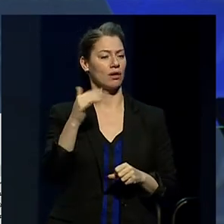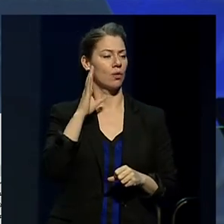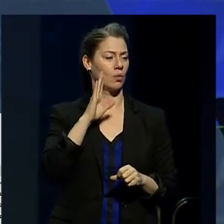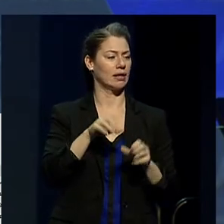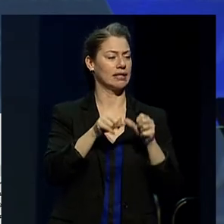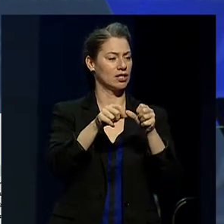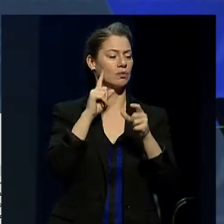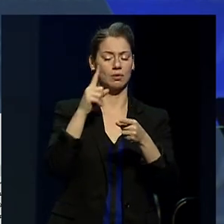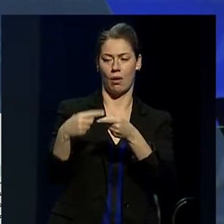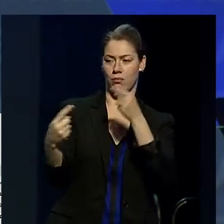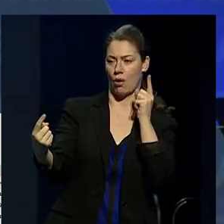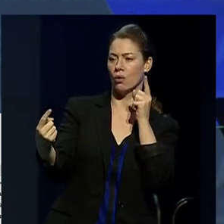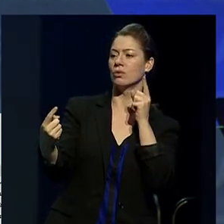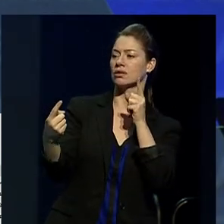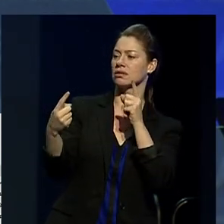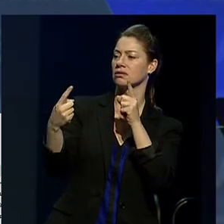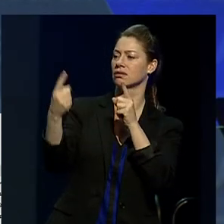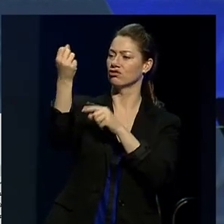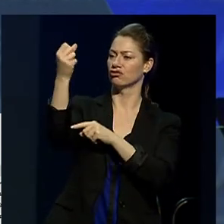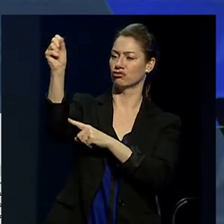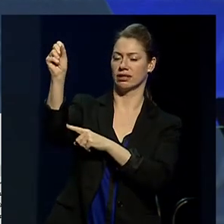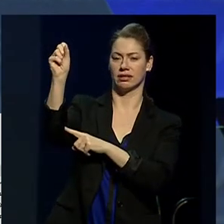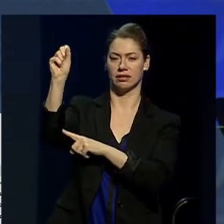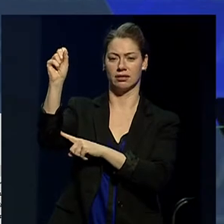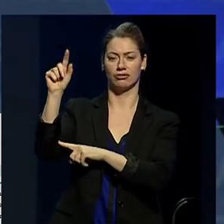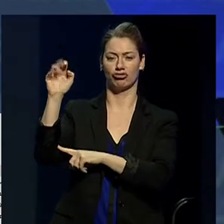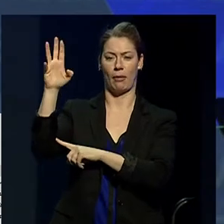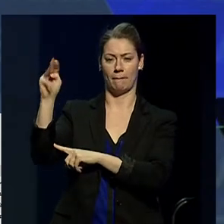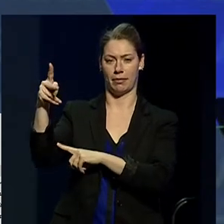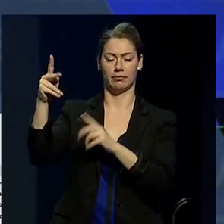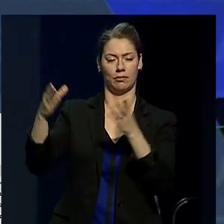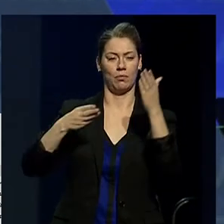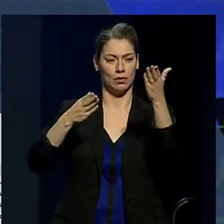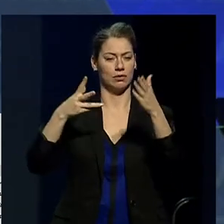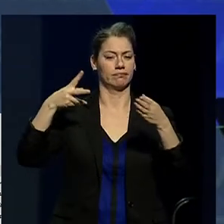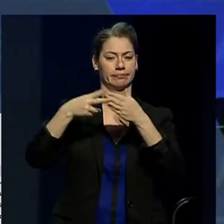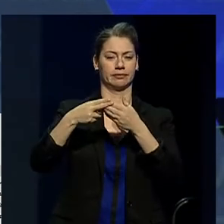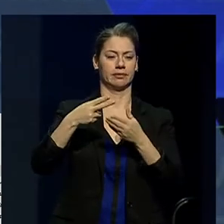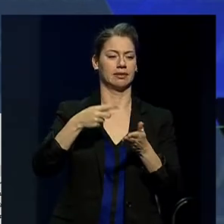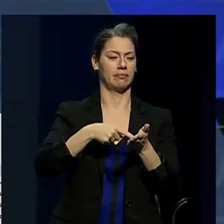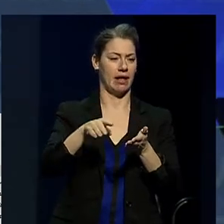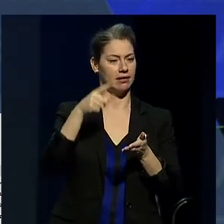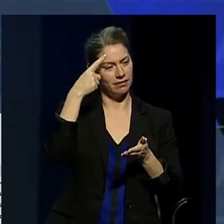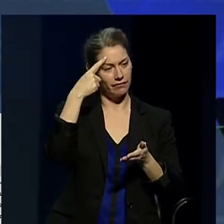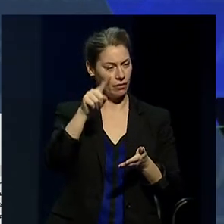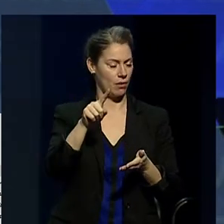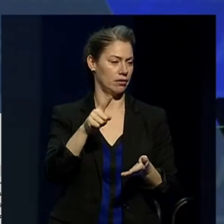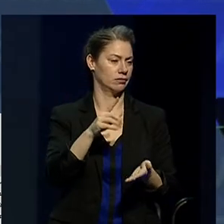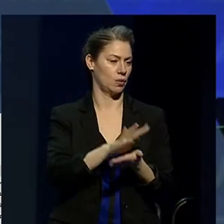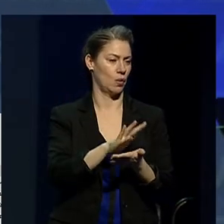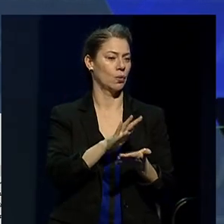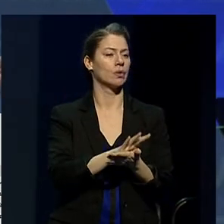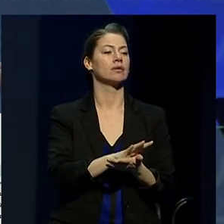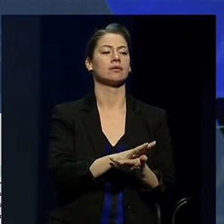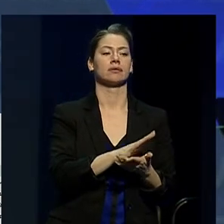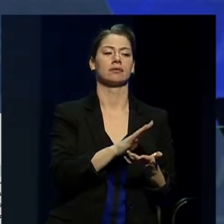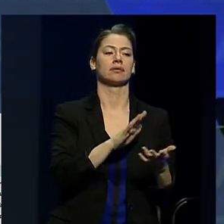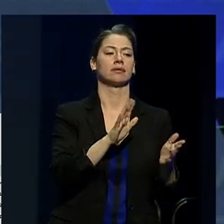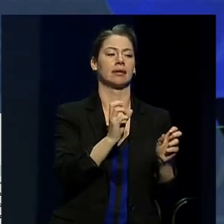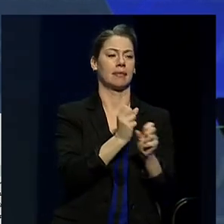to resist the terrible Trump proposals to cut education spending and to privatize our public schools. For